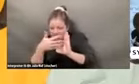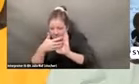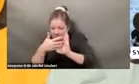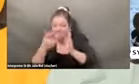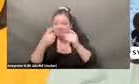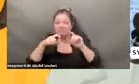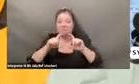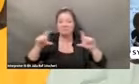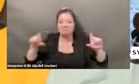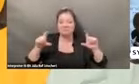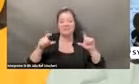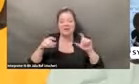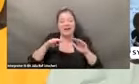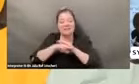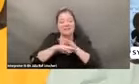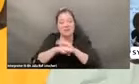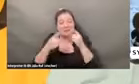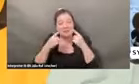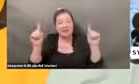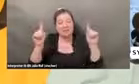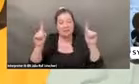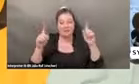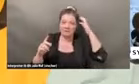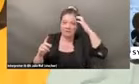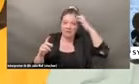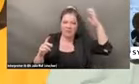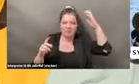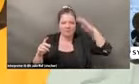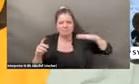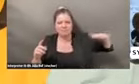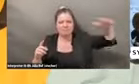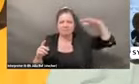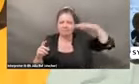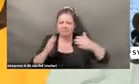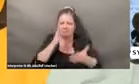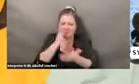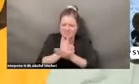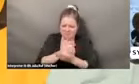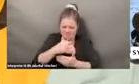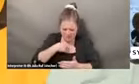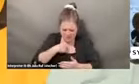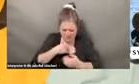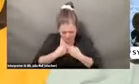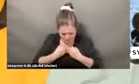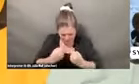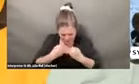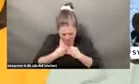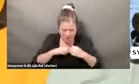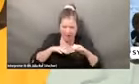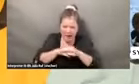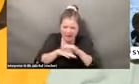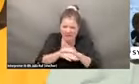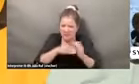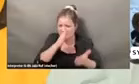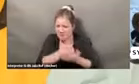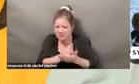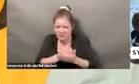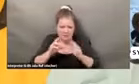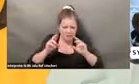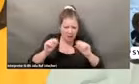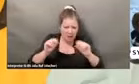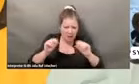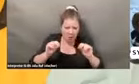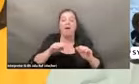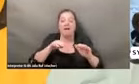kind of forces the public sector body to actually understand if they are accessible or not, and then declare it, and then the bottom-up